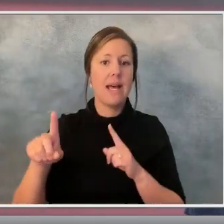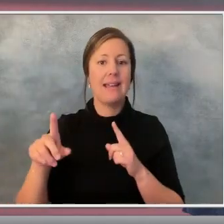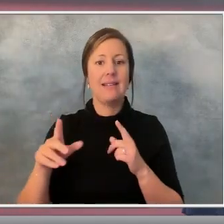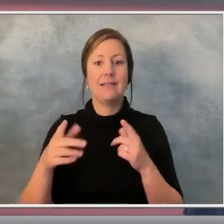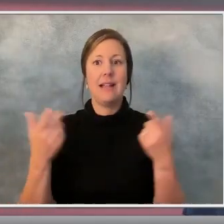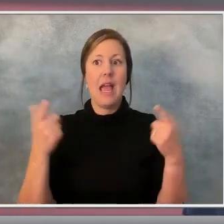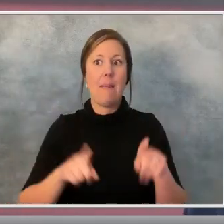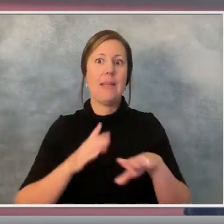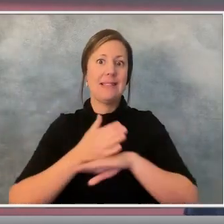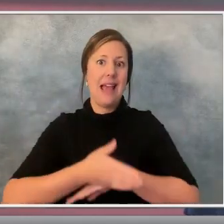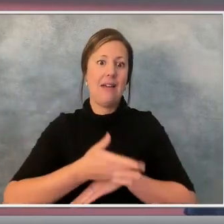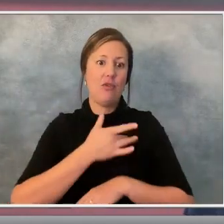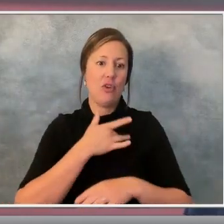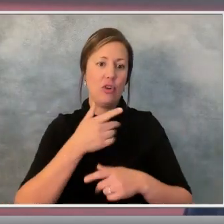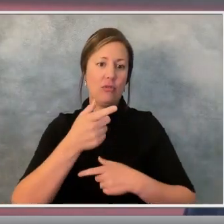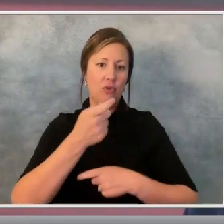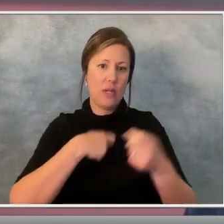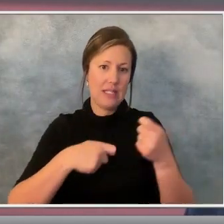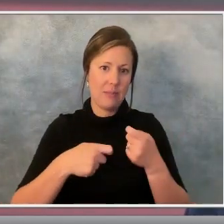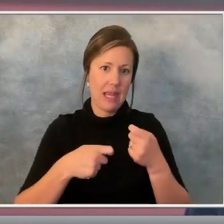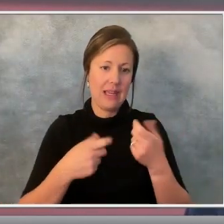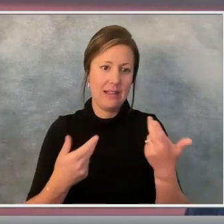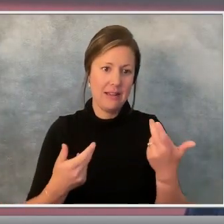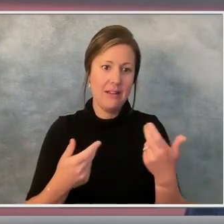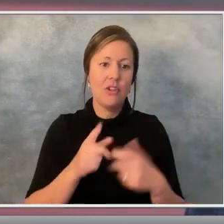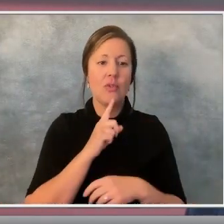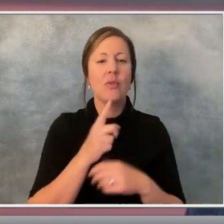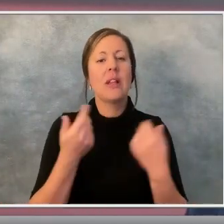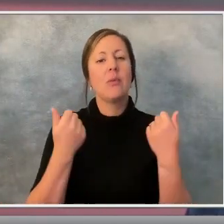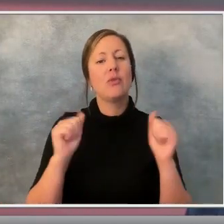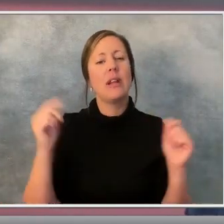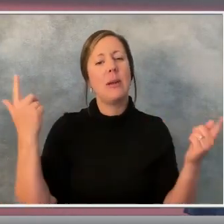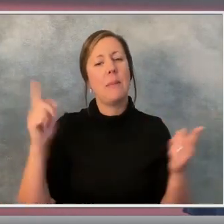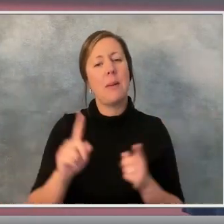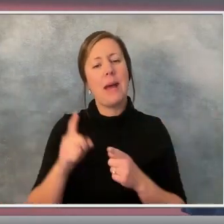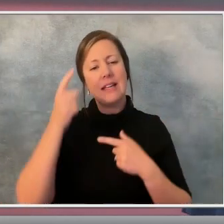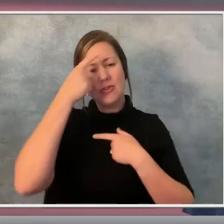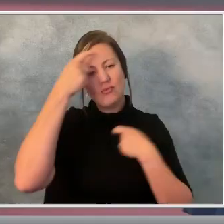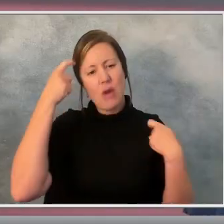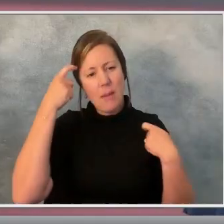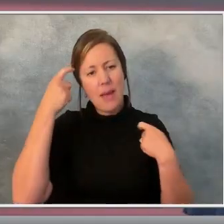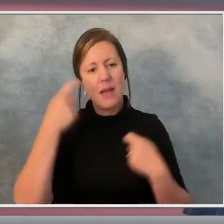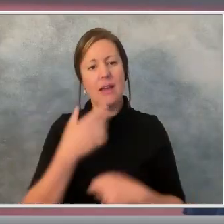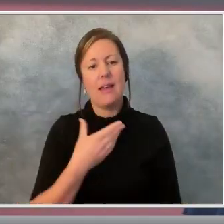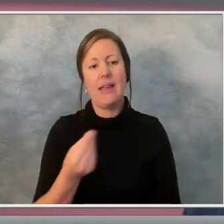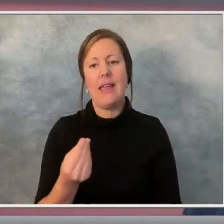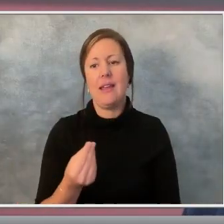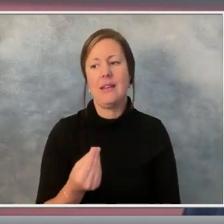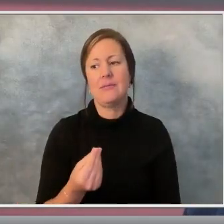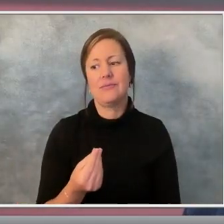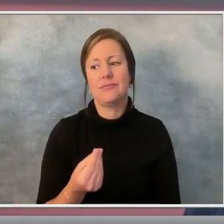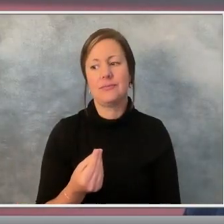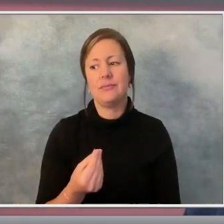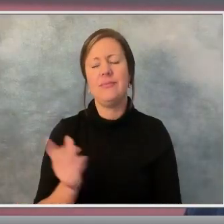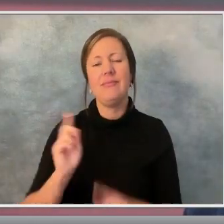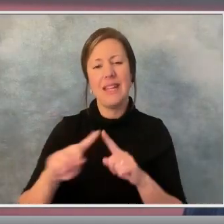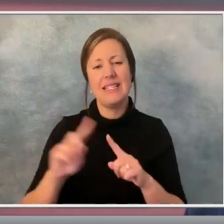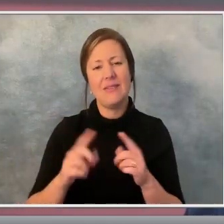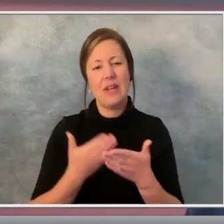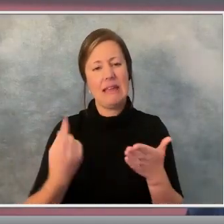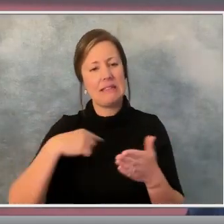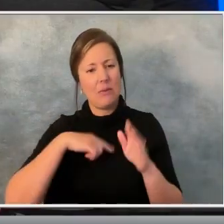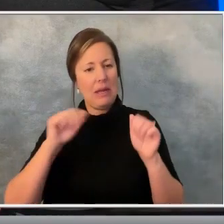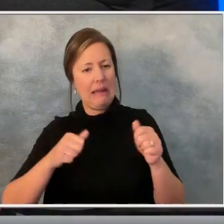Wow. it's, you know, we're trying to minimize trauma and minimize variables that we can't control when people are that